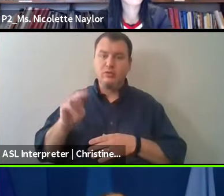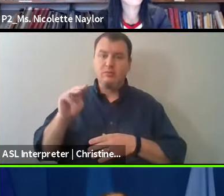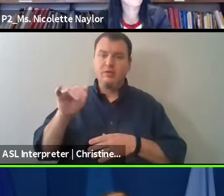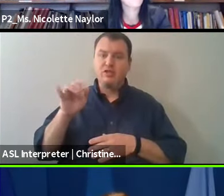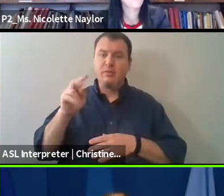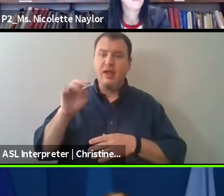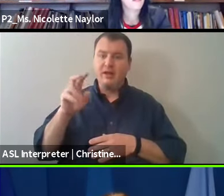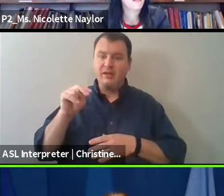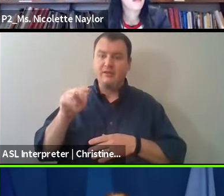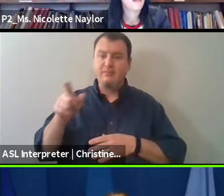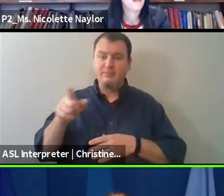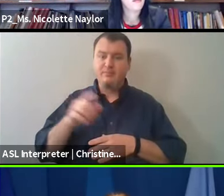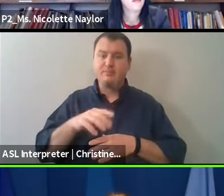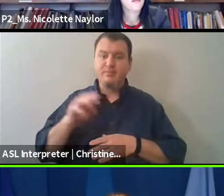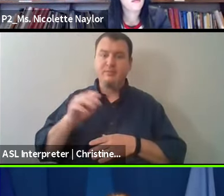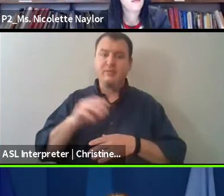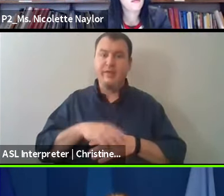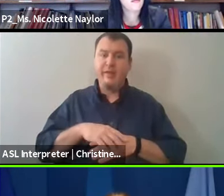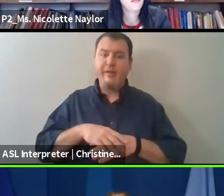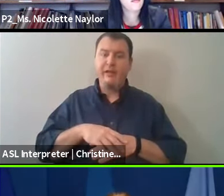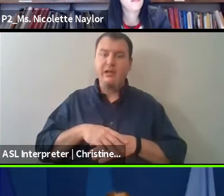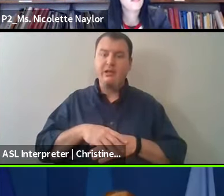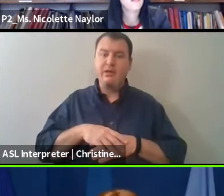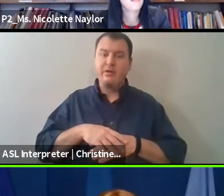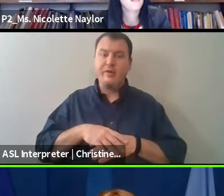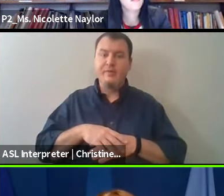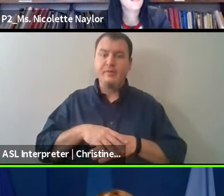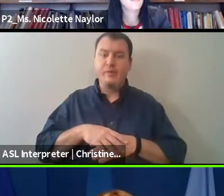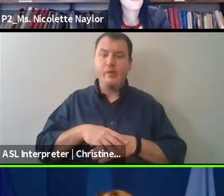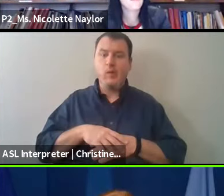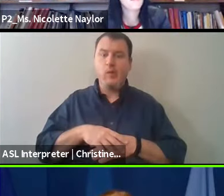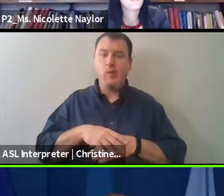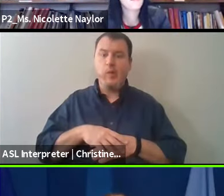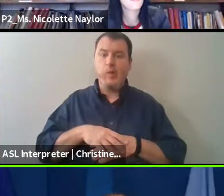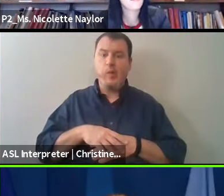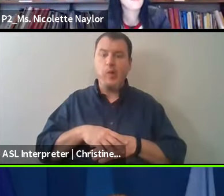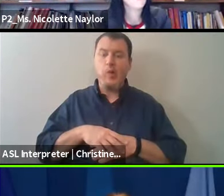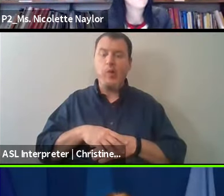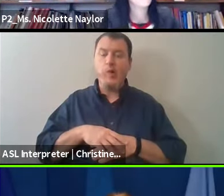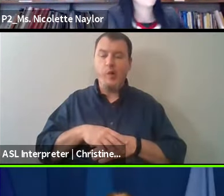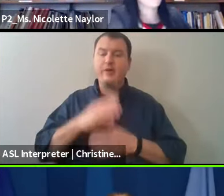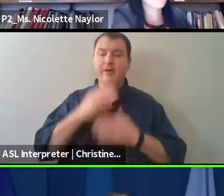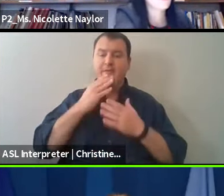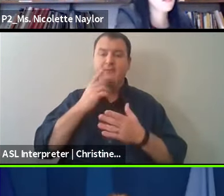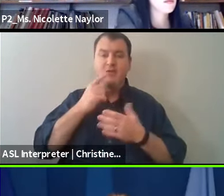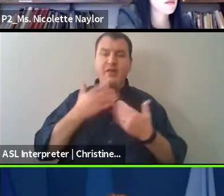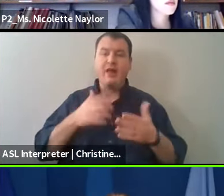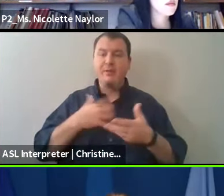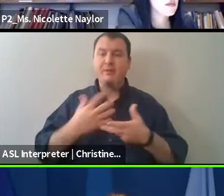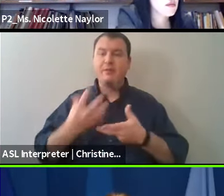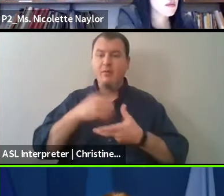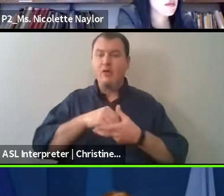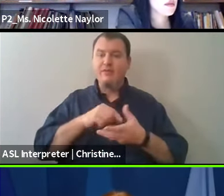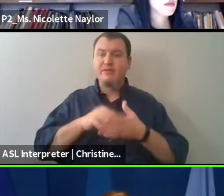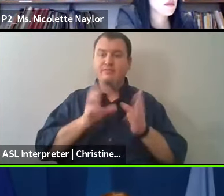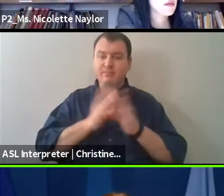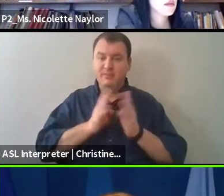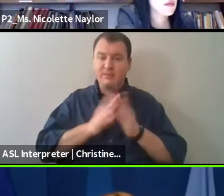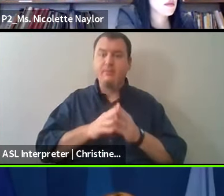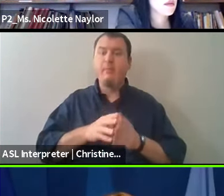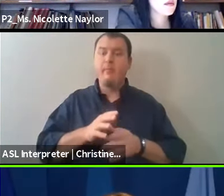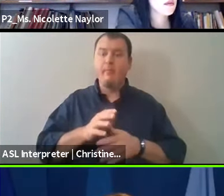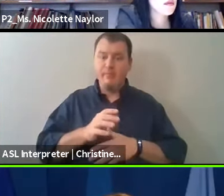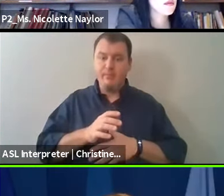again. So thank you so much for letting me be a part of this meeting. To start